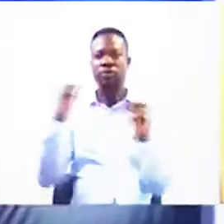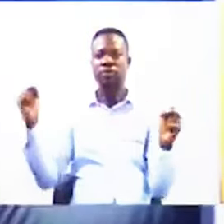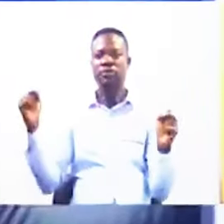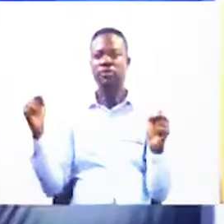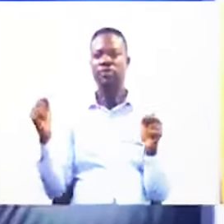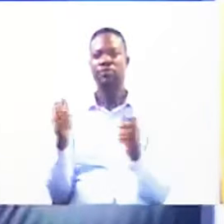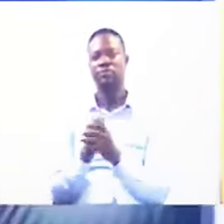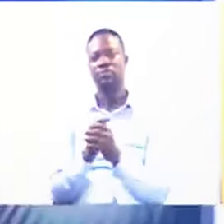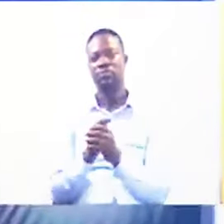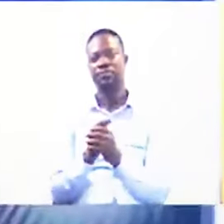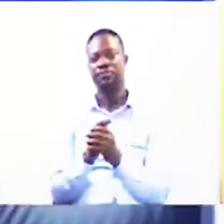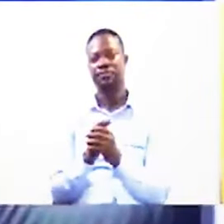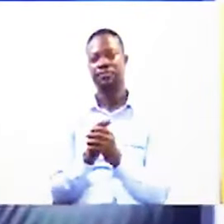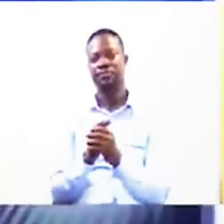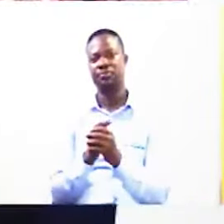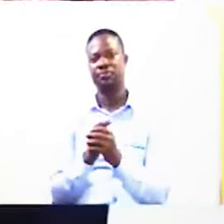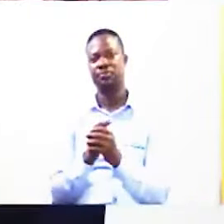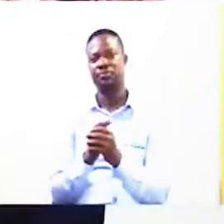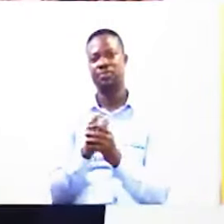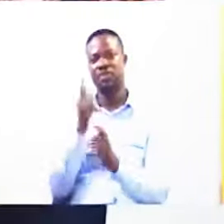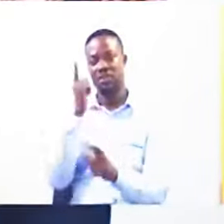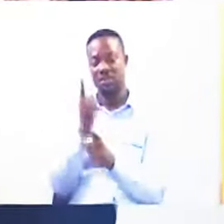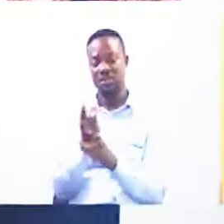as they